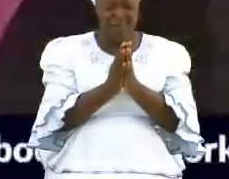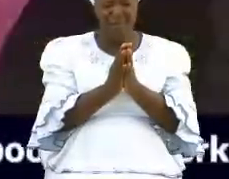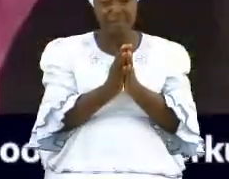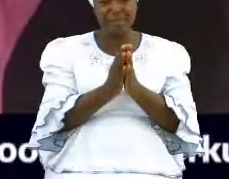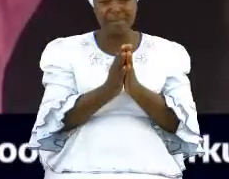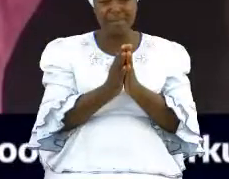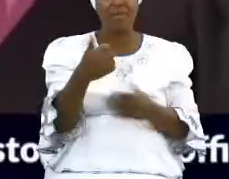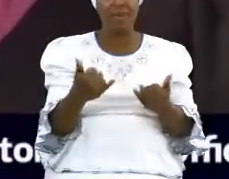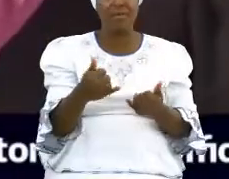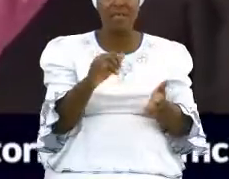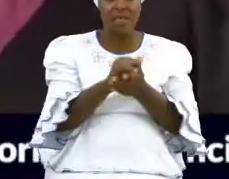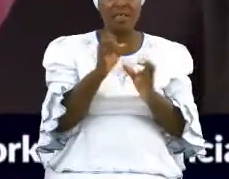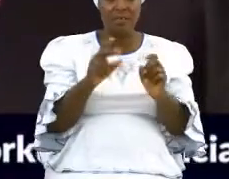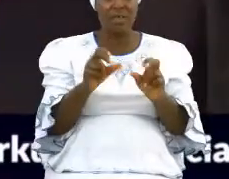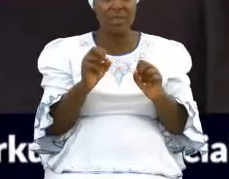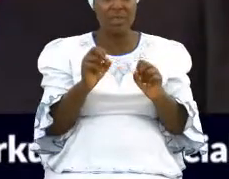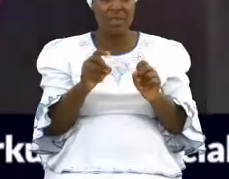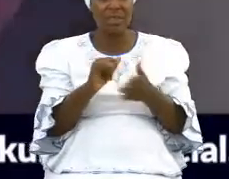Check up yourself.